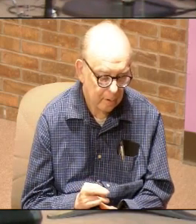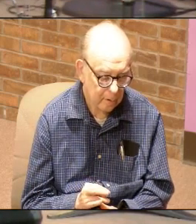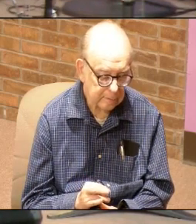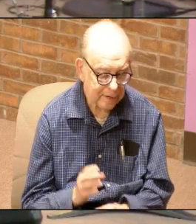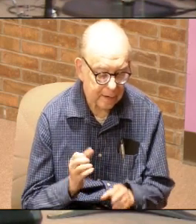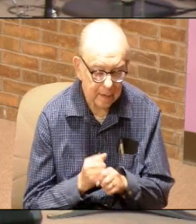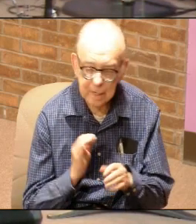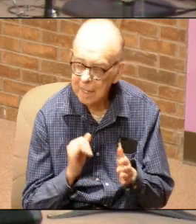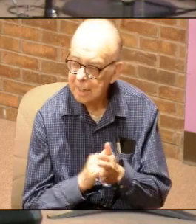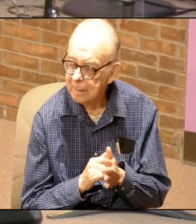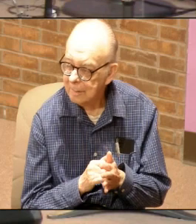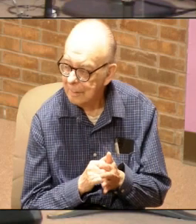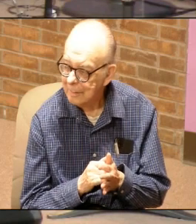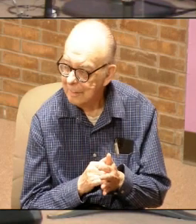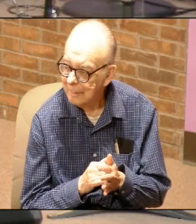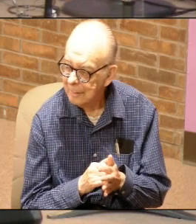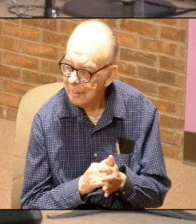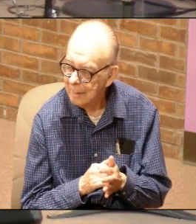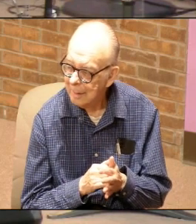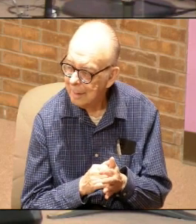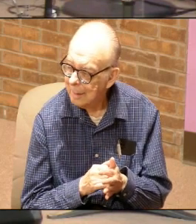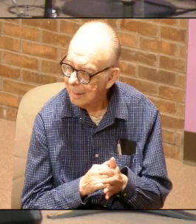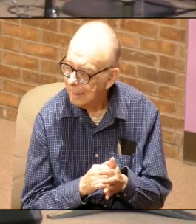We got it?